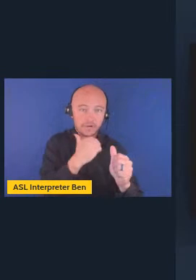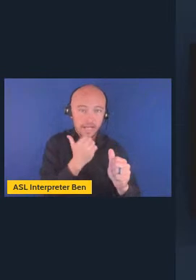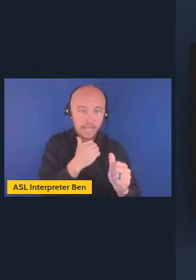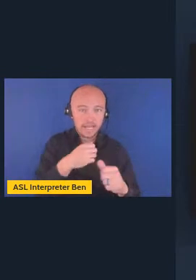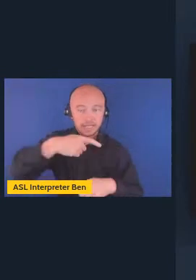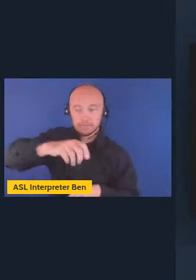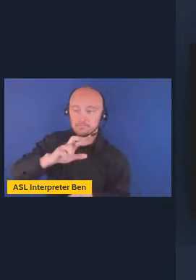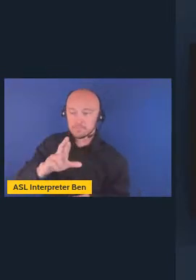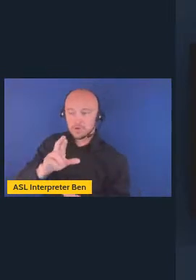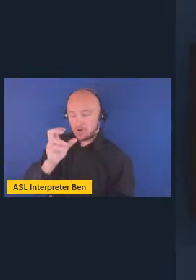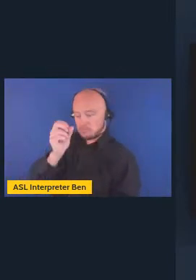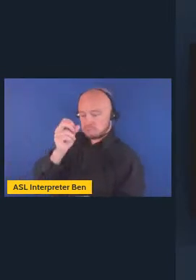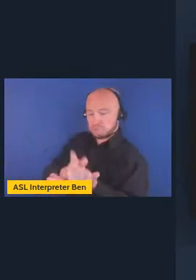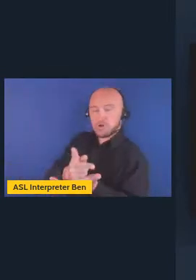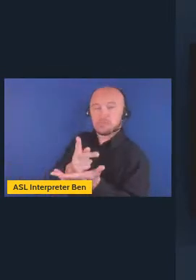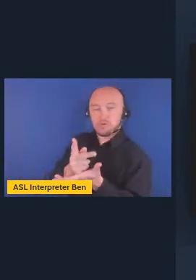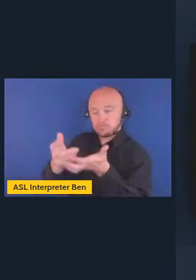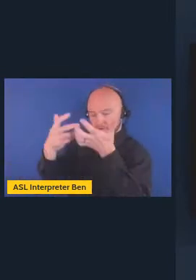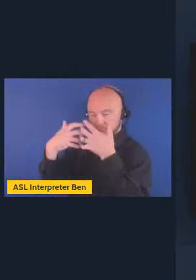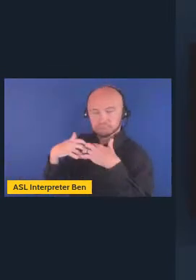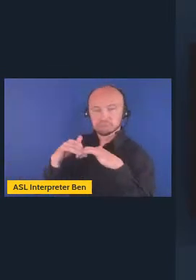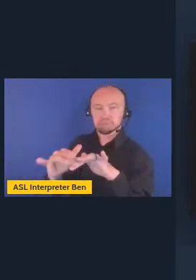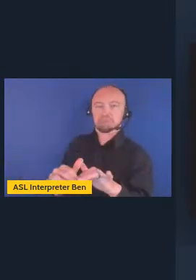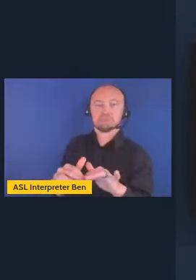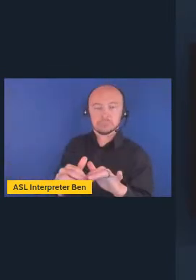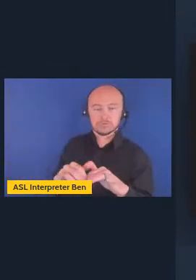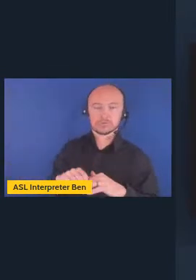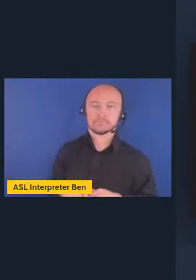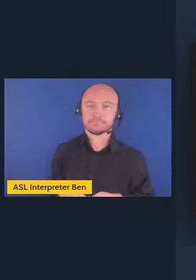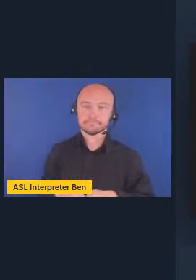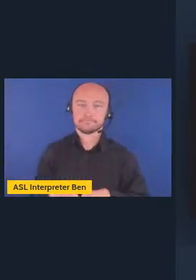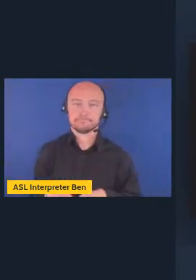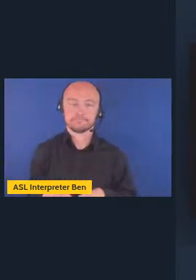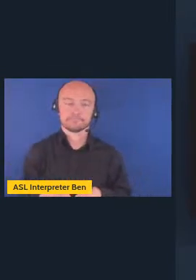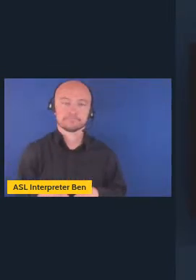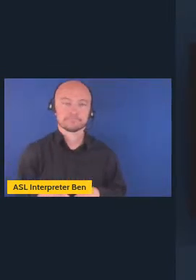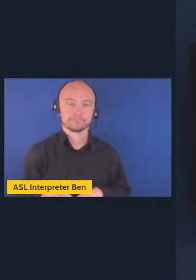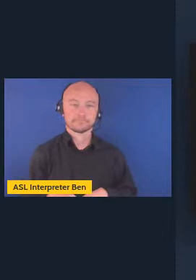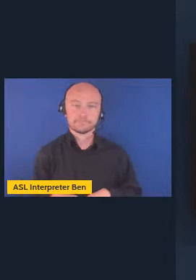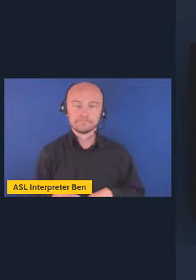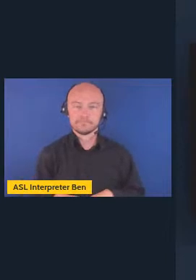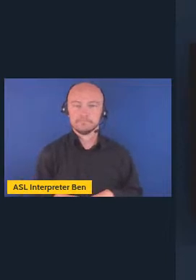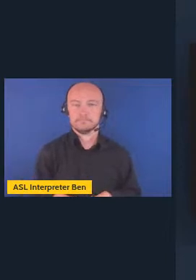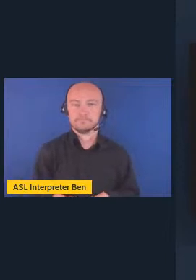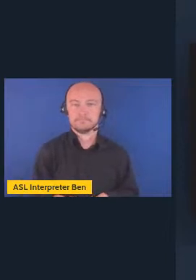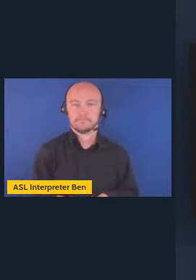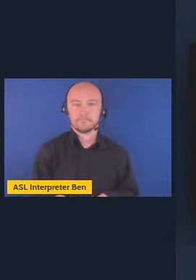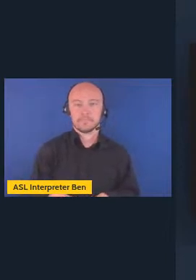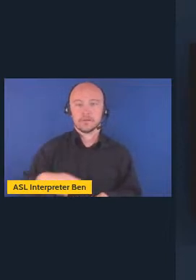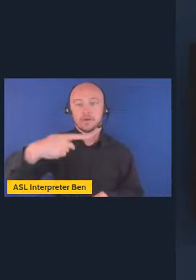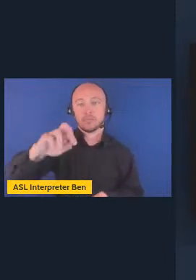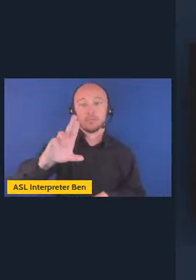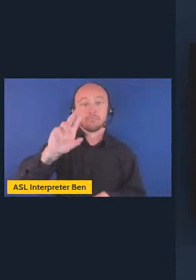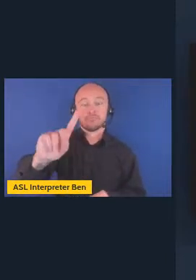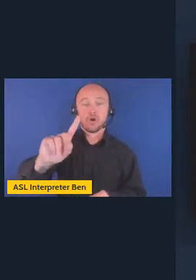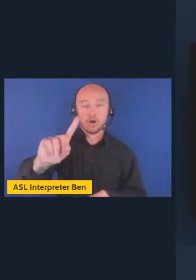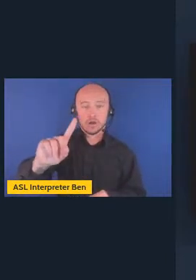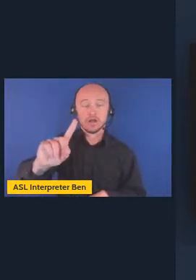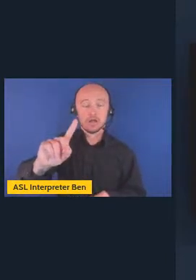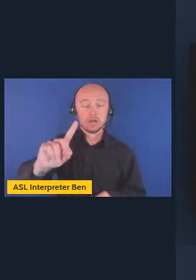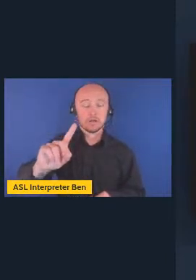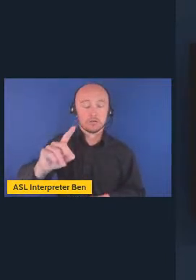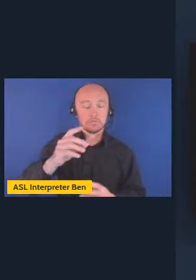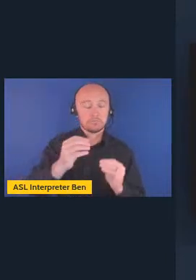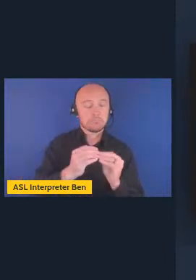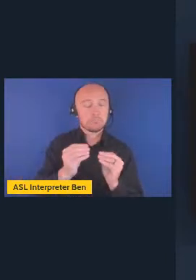be auto-approved and merged as long as they pass the tests. For your production dependencies, however, you might want to take a